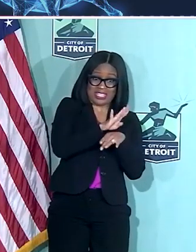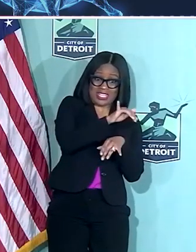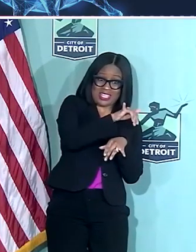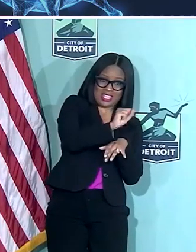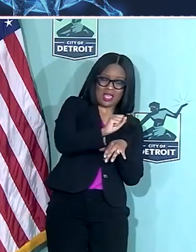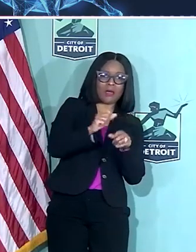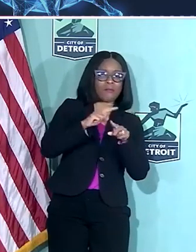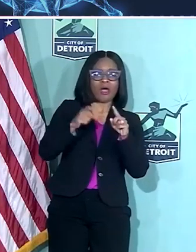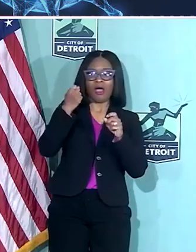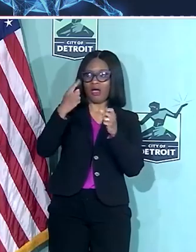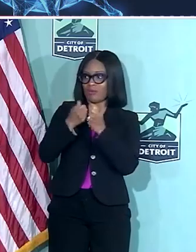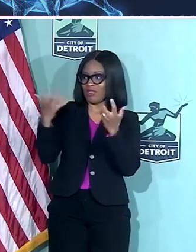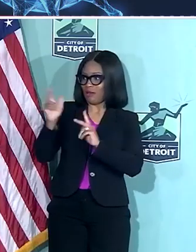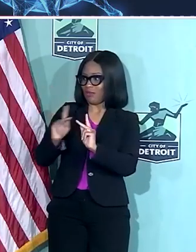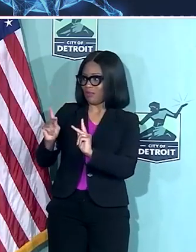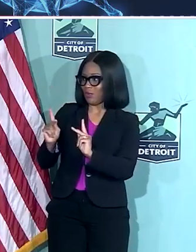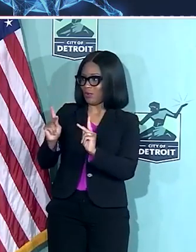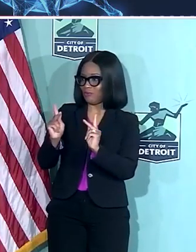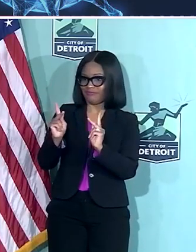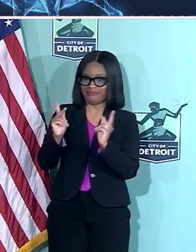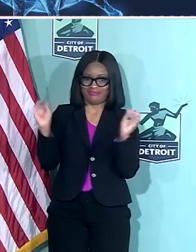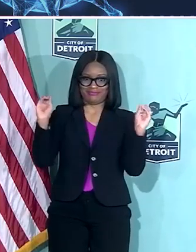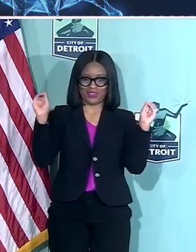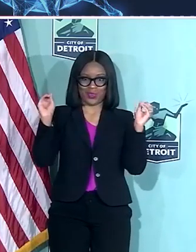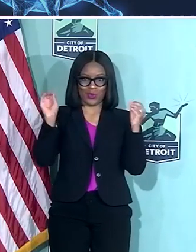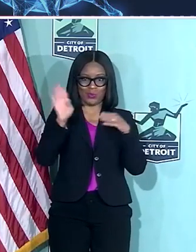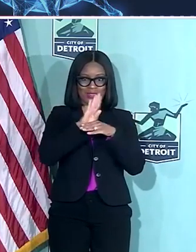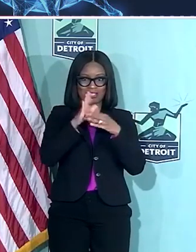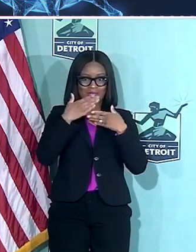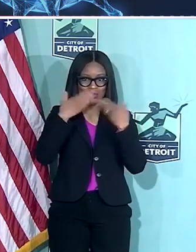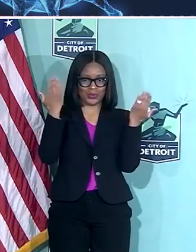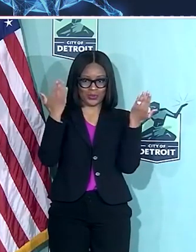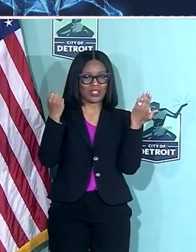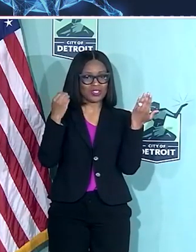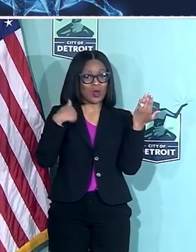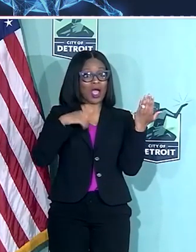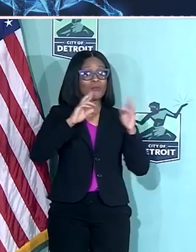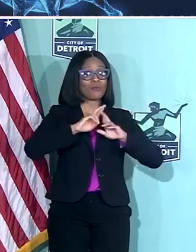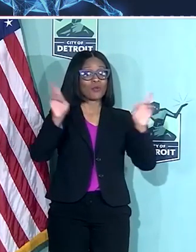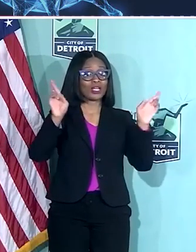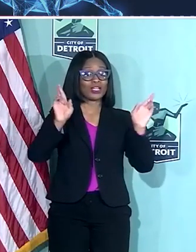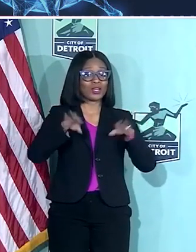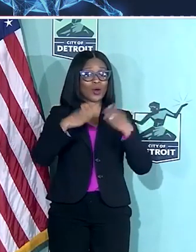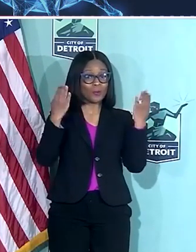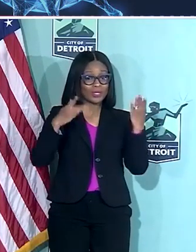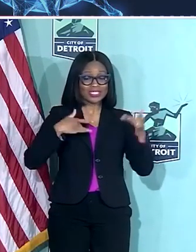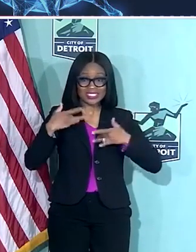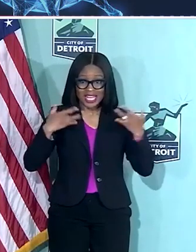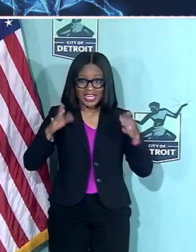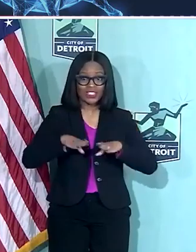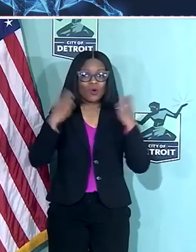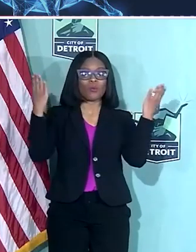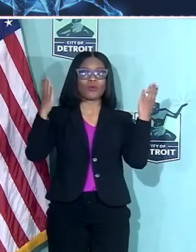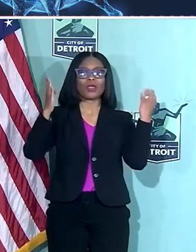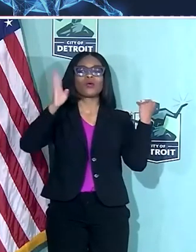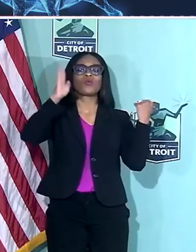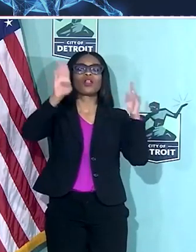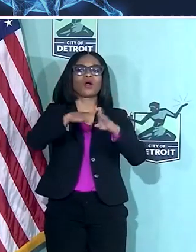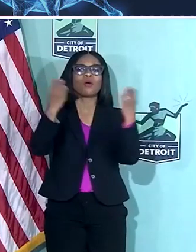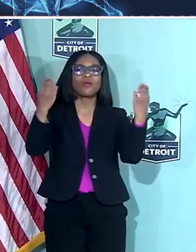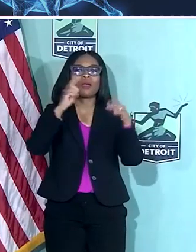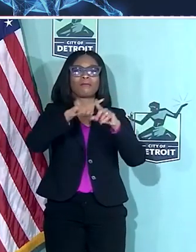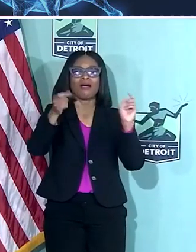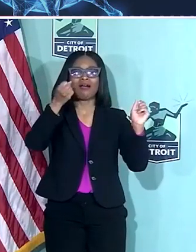people, there's no business. So, it goes hand in hand. I'm ready to open. I'm excited to open. We will open. And at the same time, we